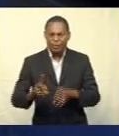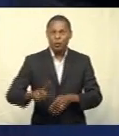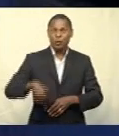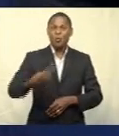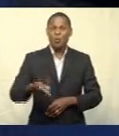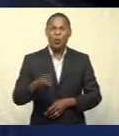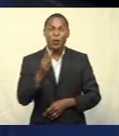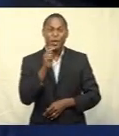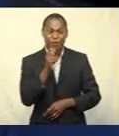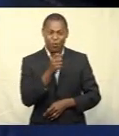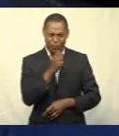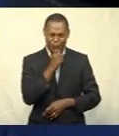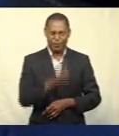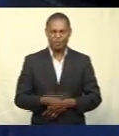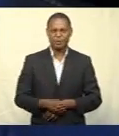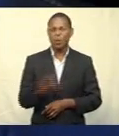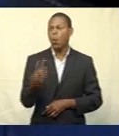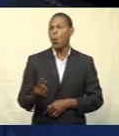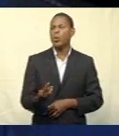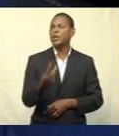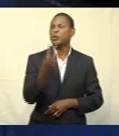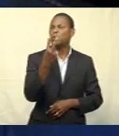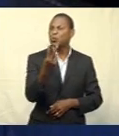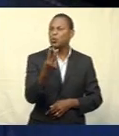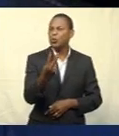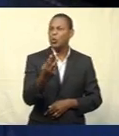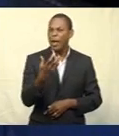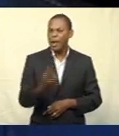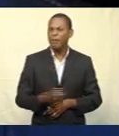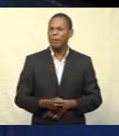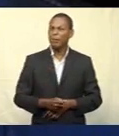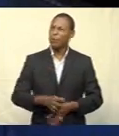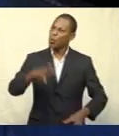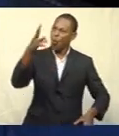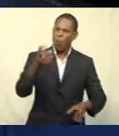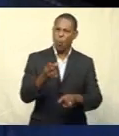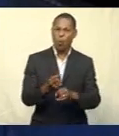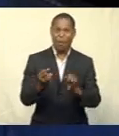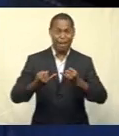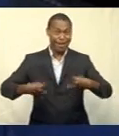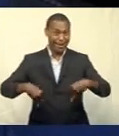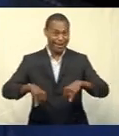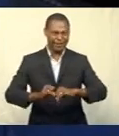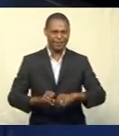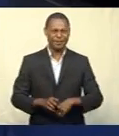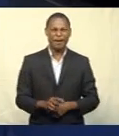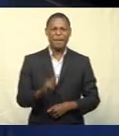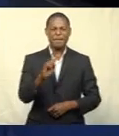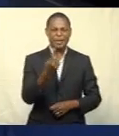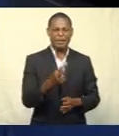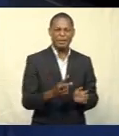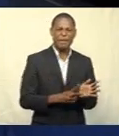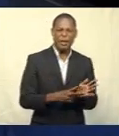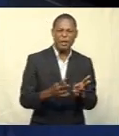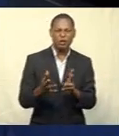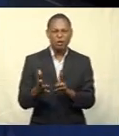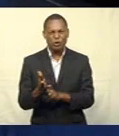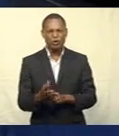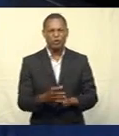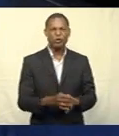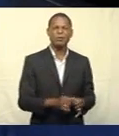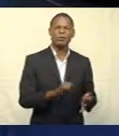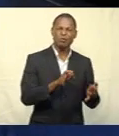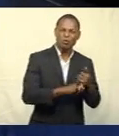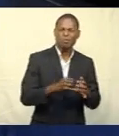only 2 consultations that are scheduled for the whole island. The first one is at Somosomo Village tomorrow afternoon at 4